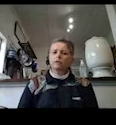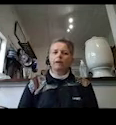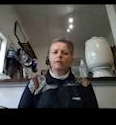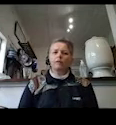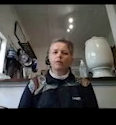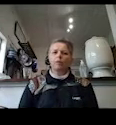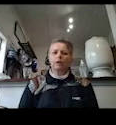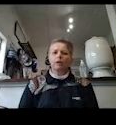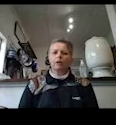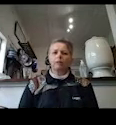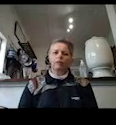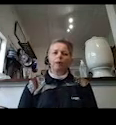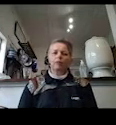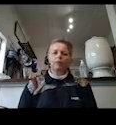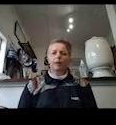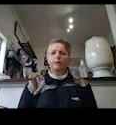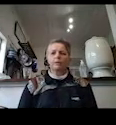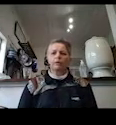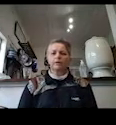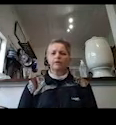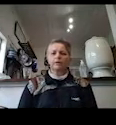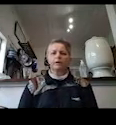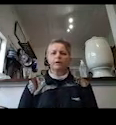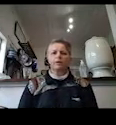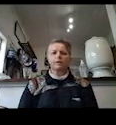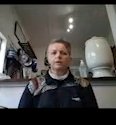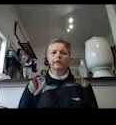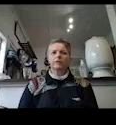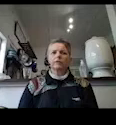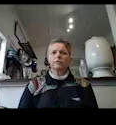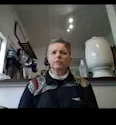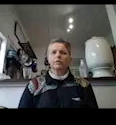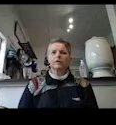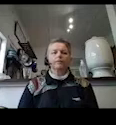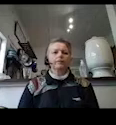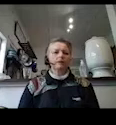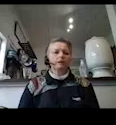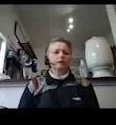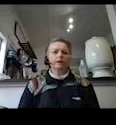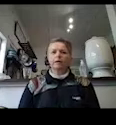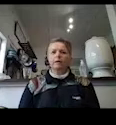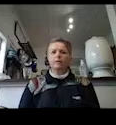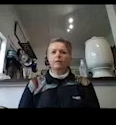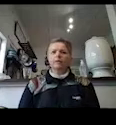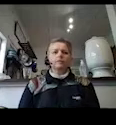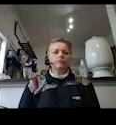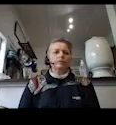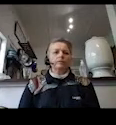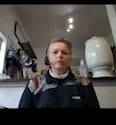to do that if you were working for both people on different sides of a legal dispute.